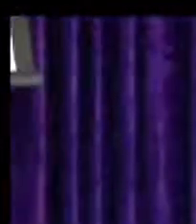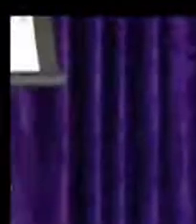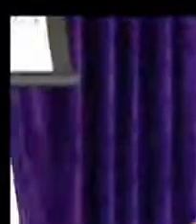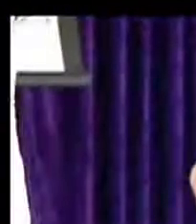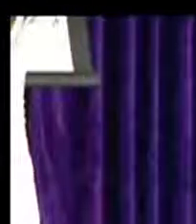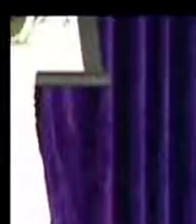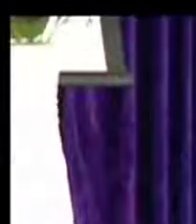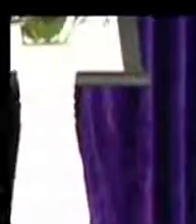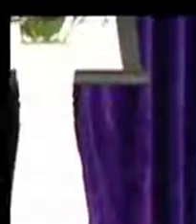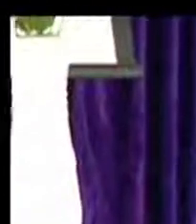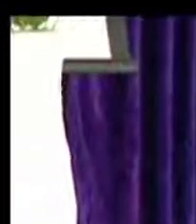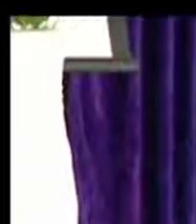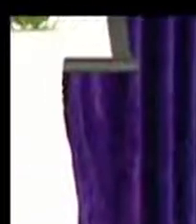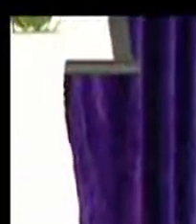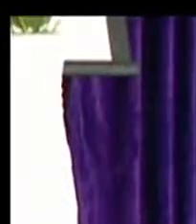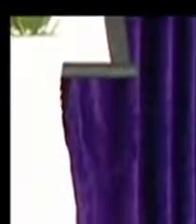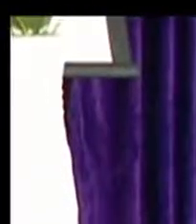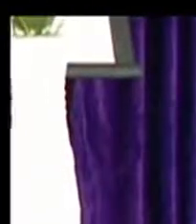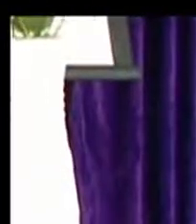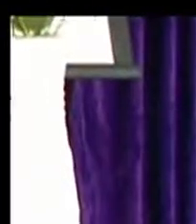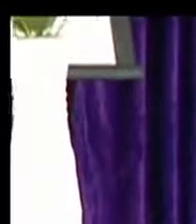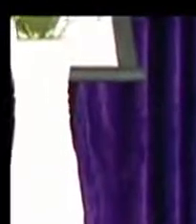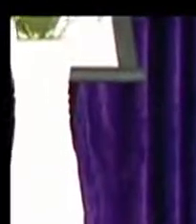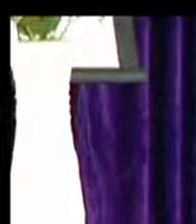is ingeënt in Christus.